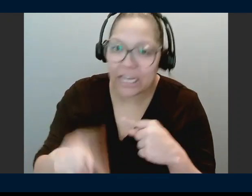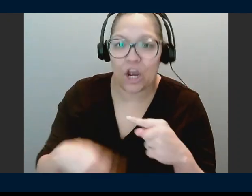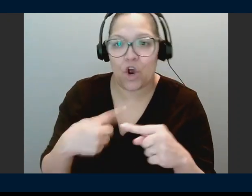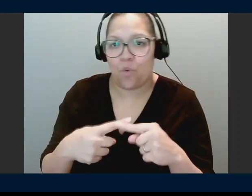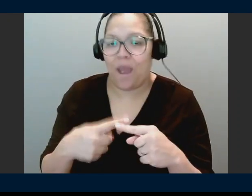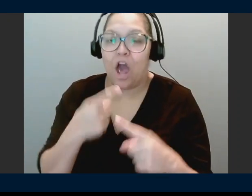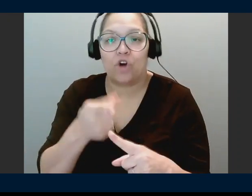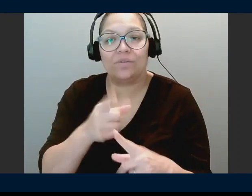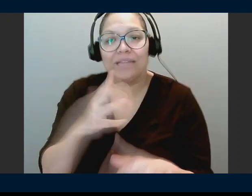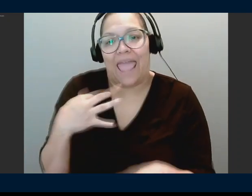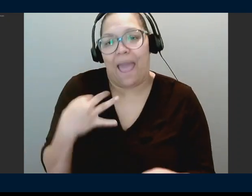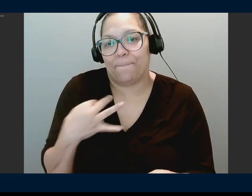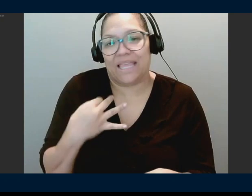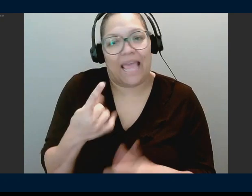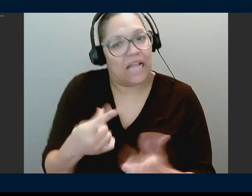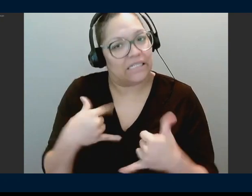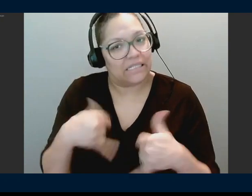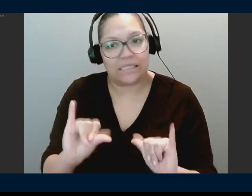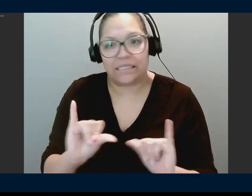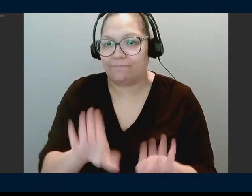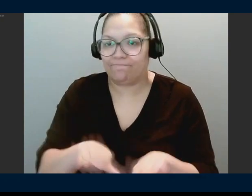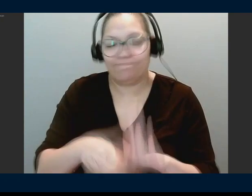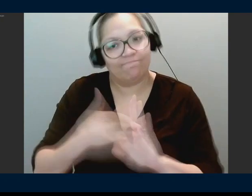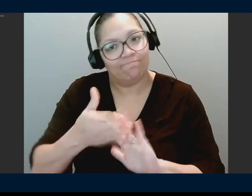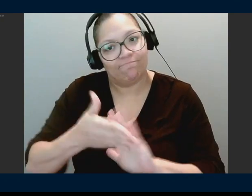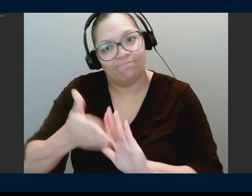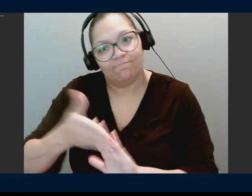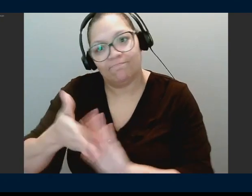rolling. And